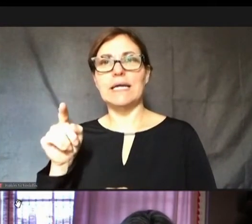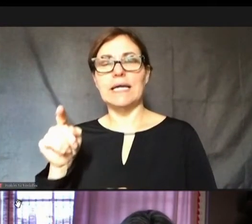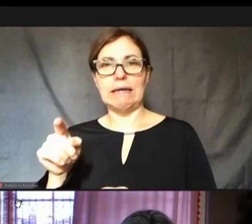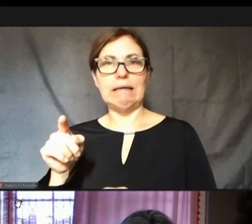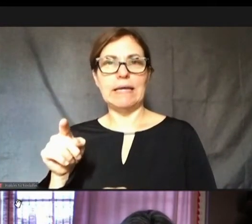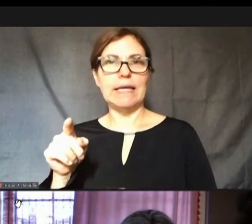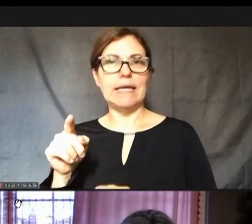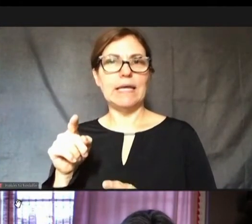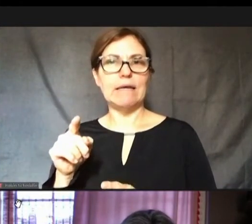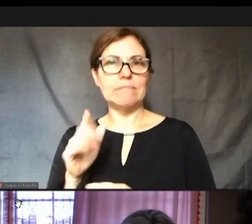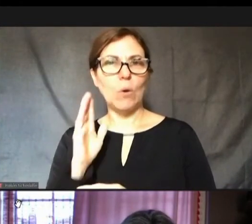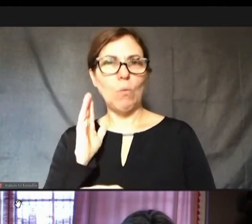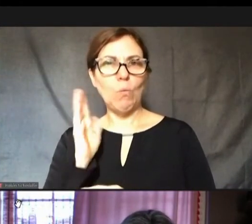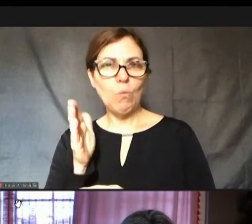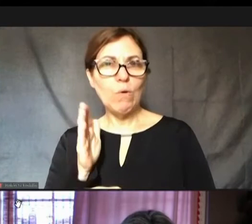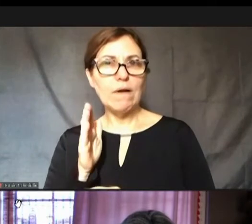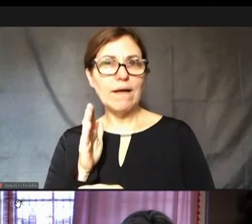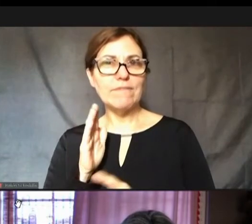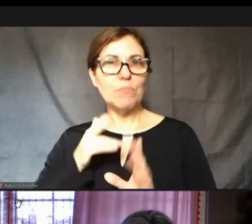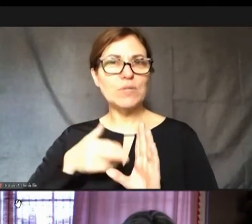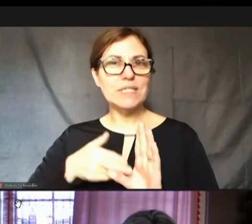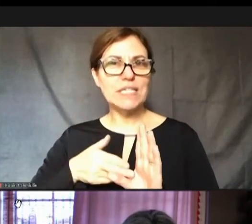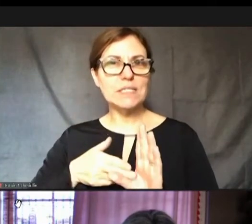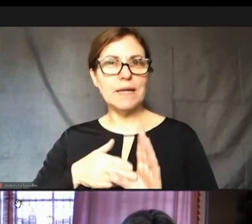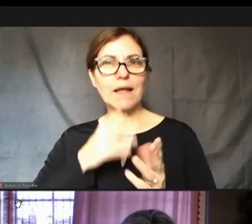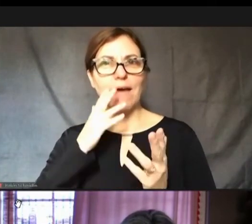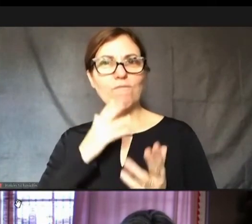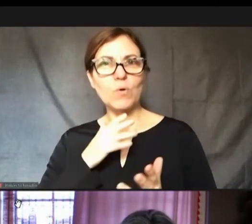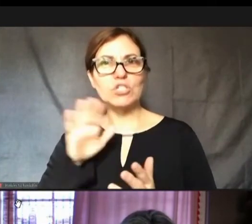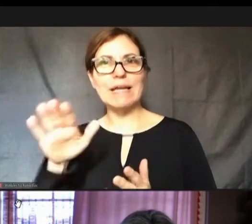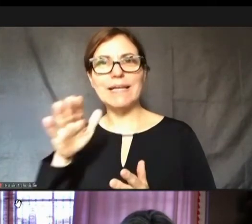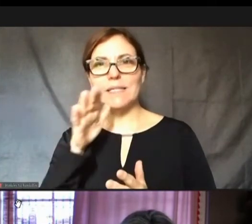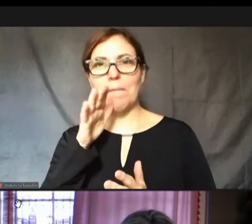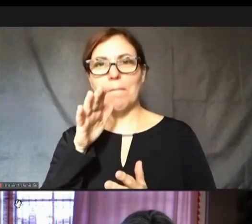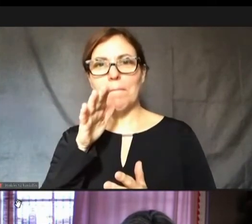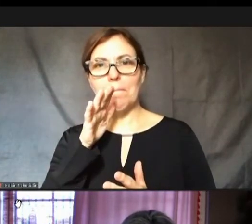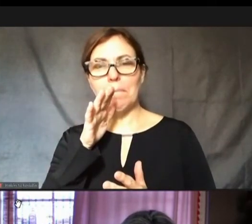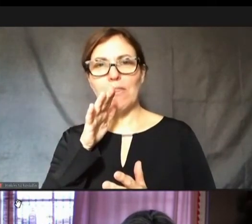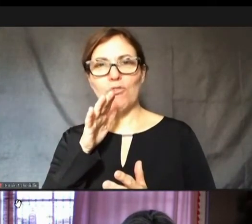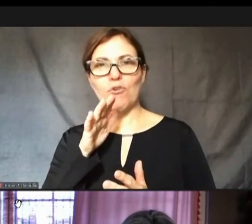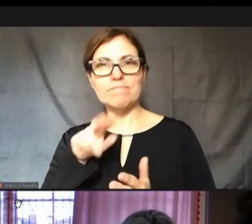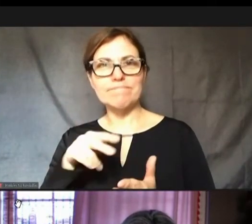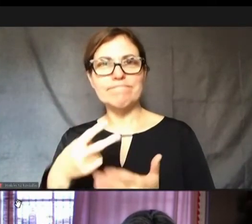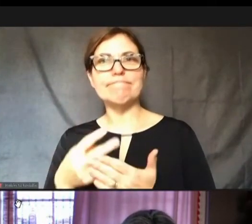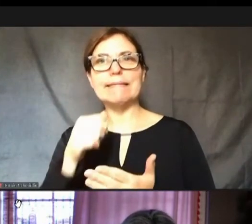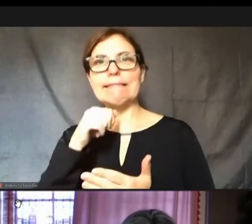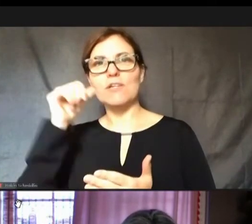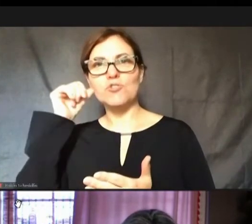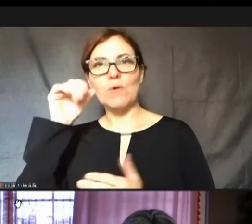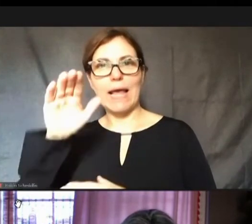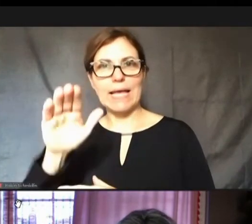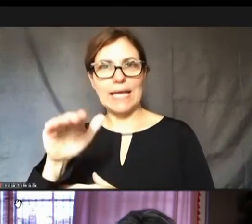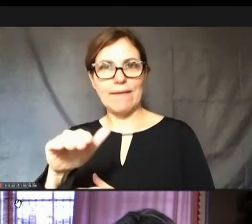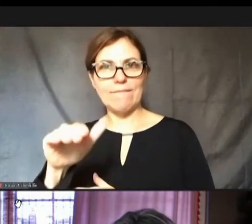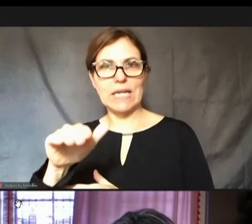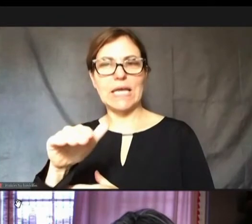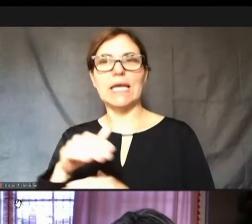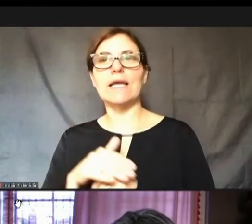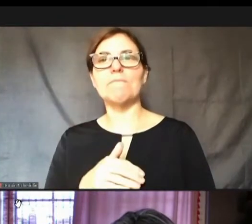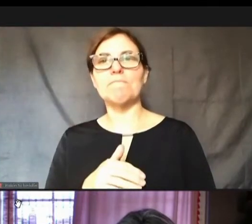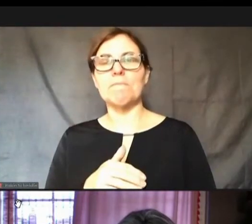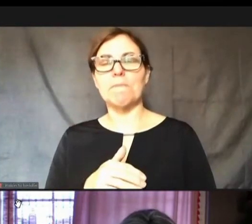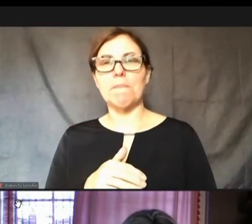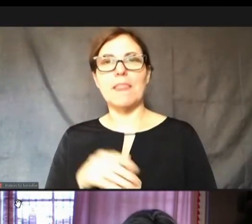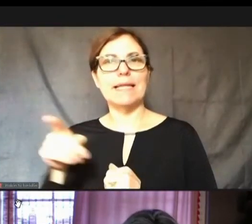participated. Unfortunately, his mother took a spill yesterday evening, and he is not